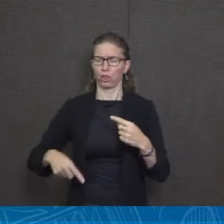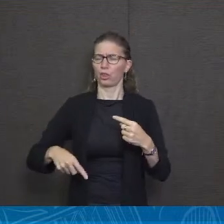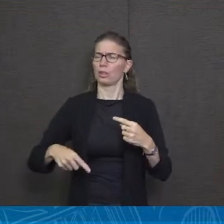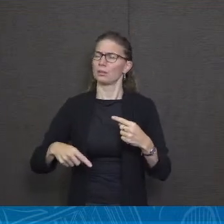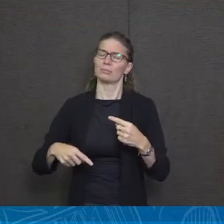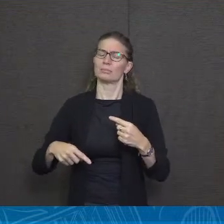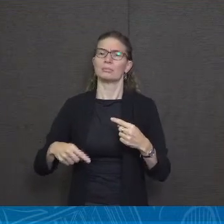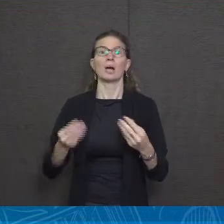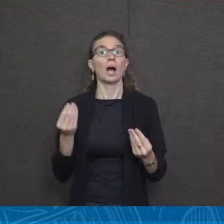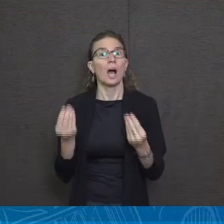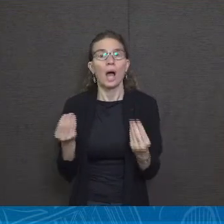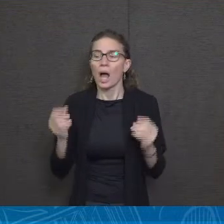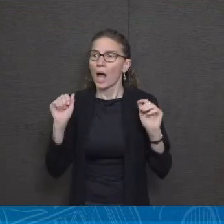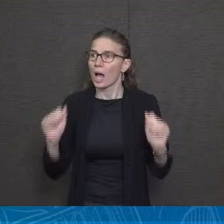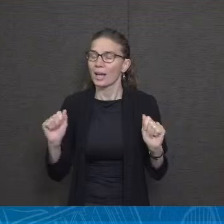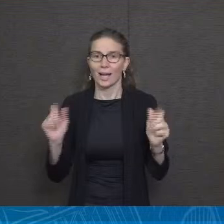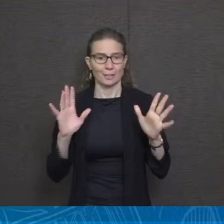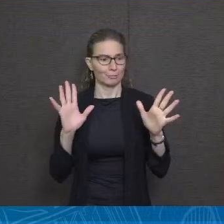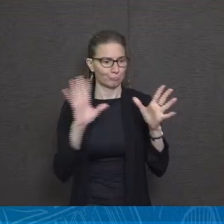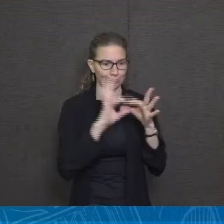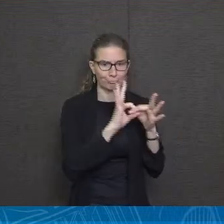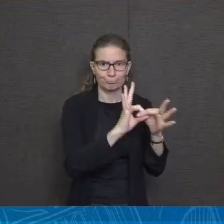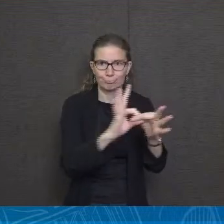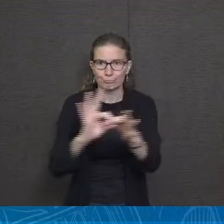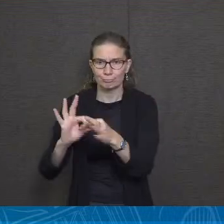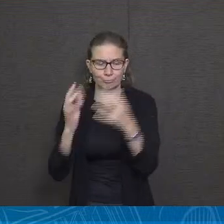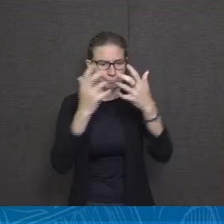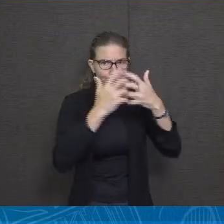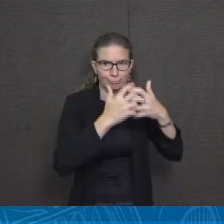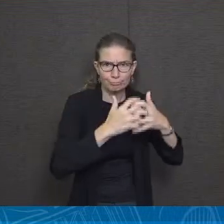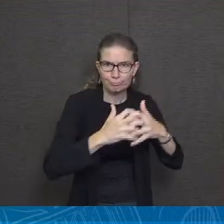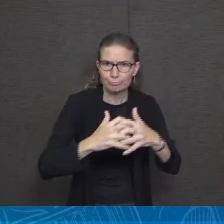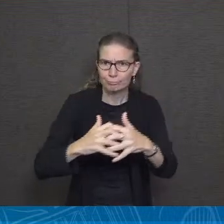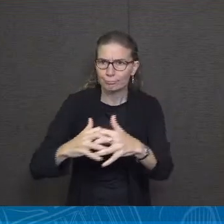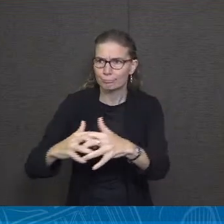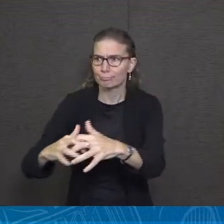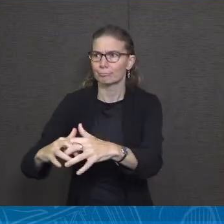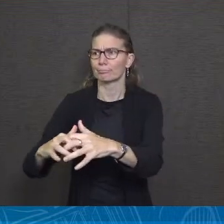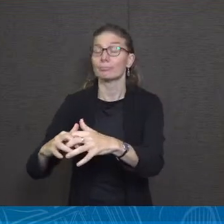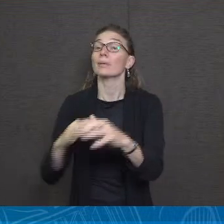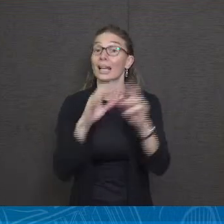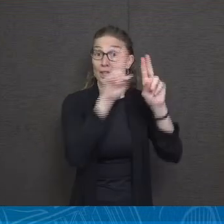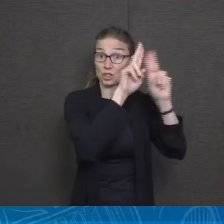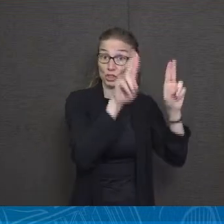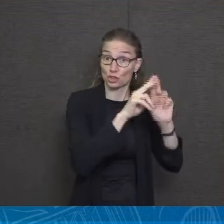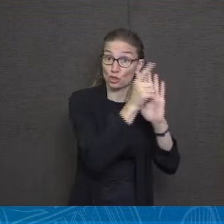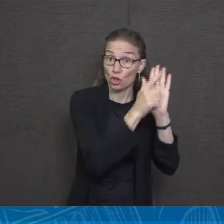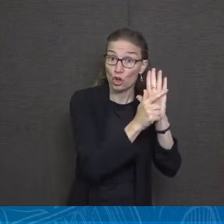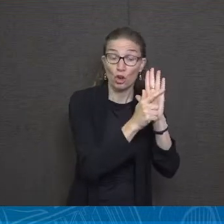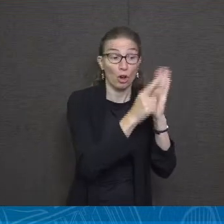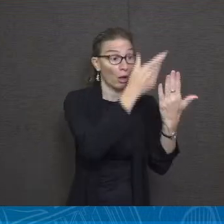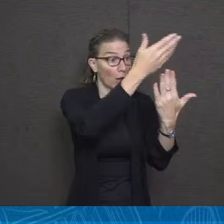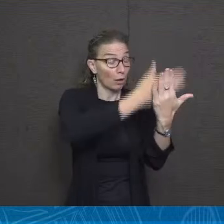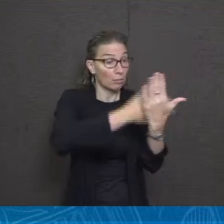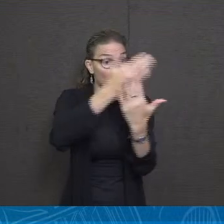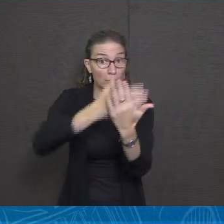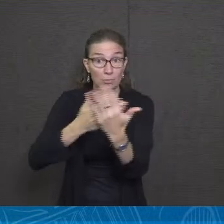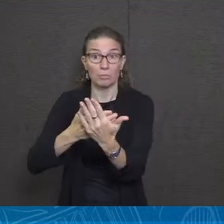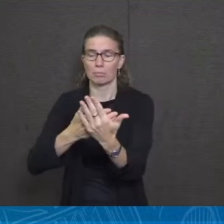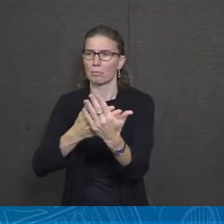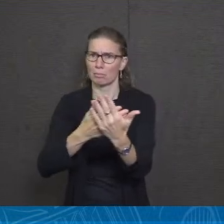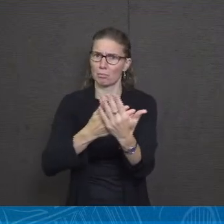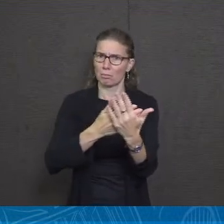within national context as well as the international law, and how we make the full use of the power that is